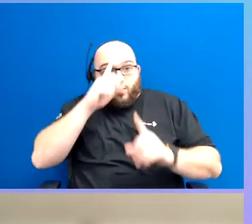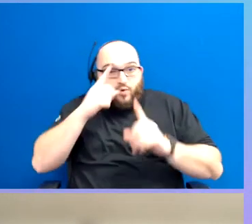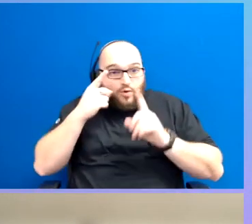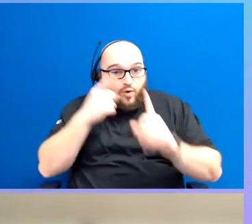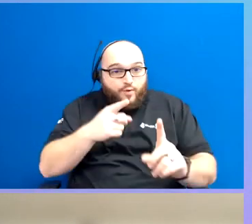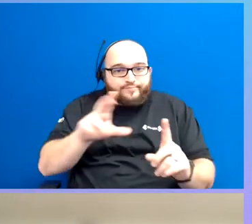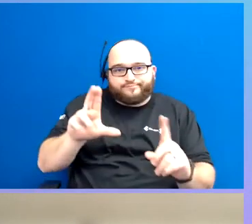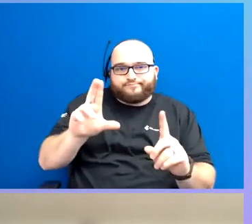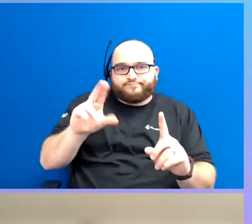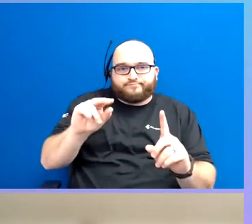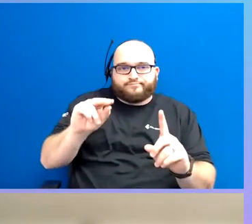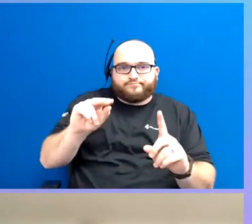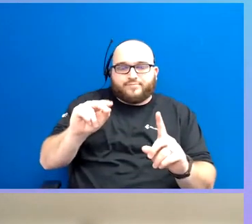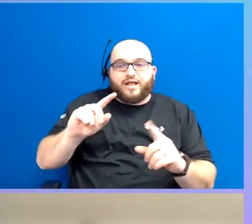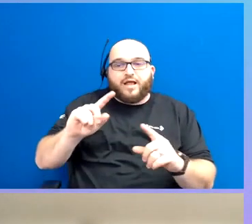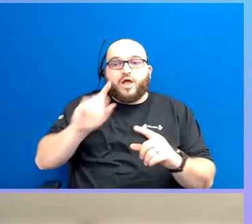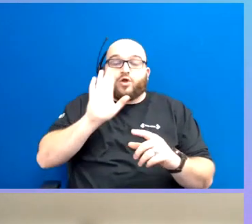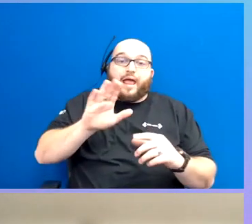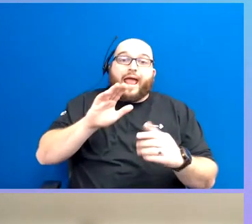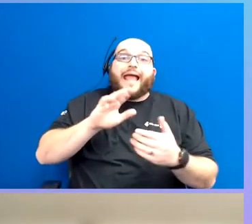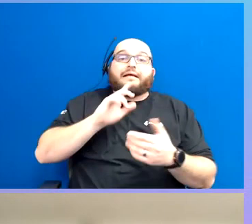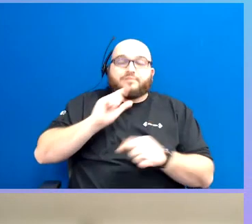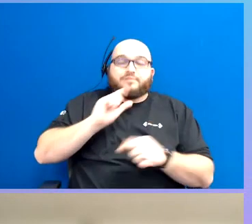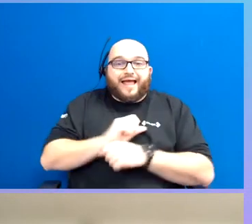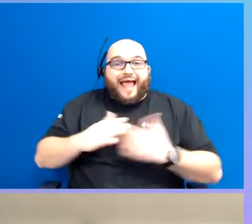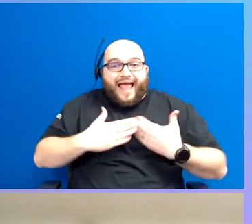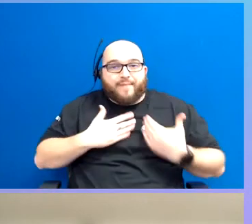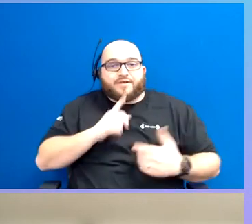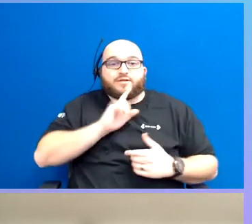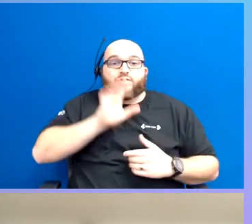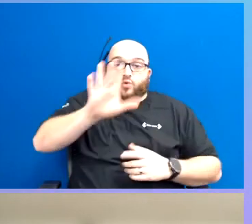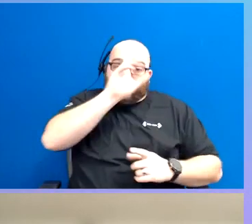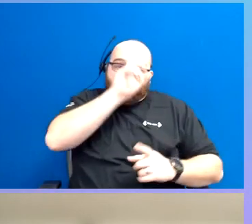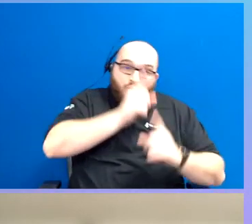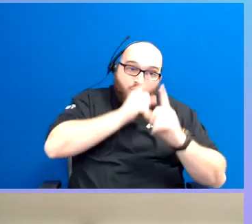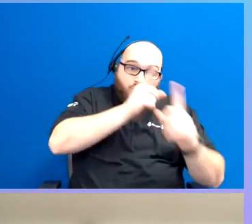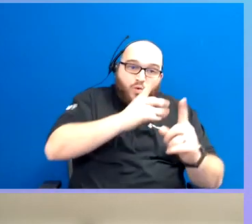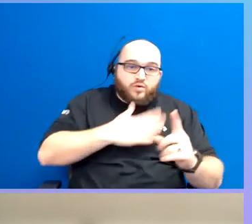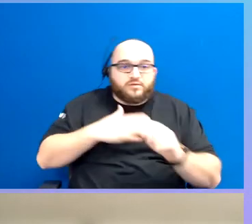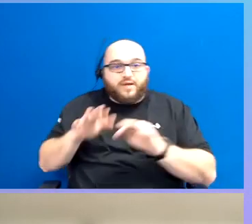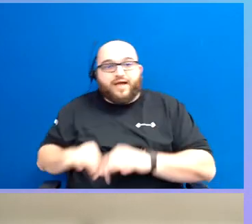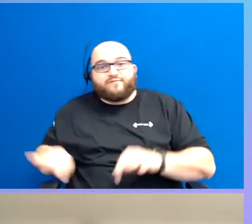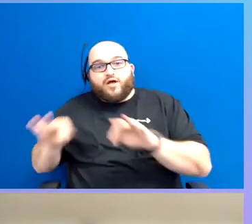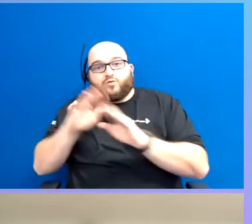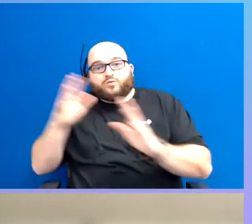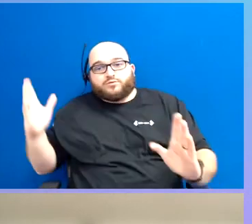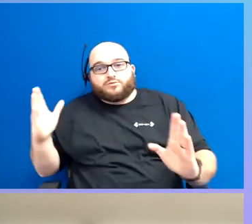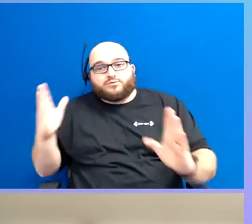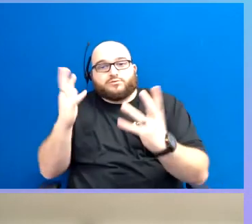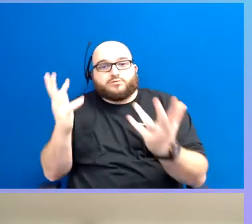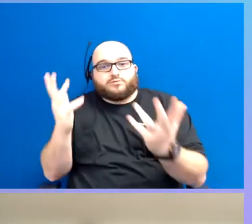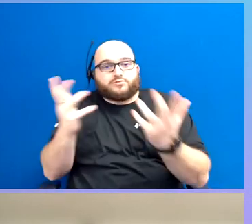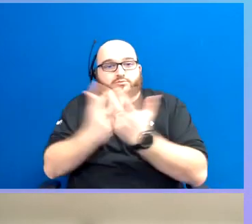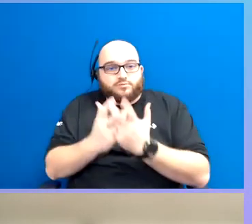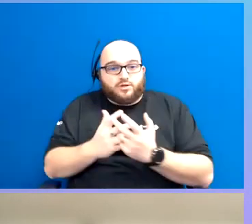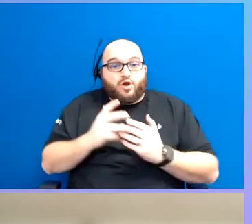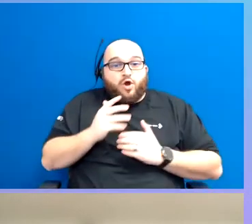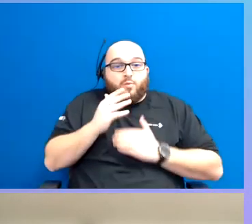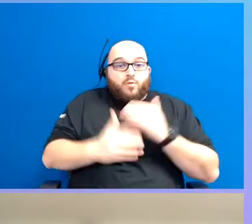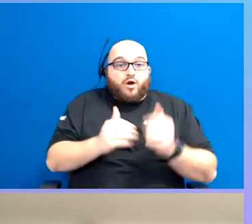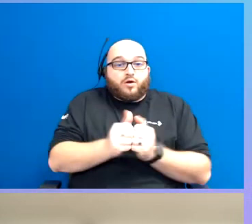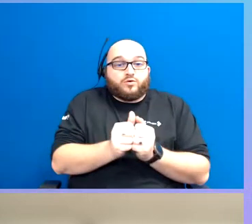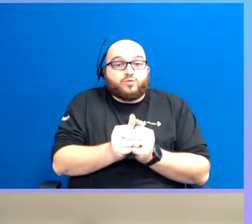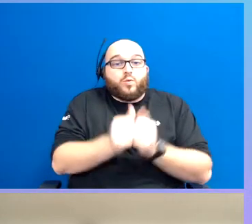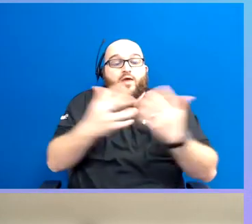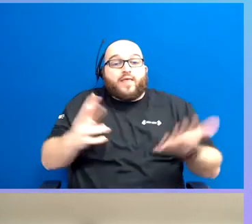about aligning your goals with your values. Progress without purpose is empty. Achievement with